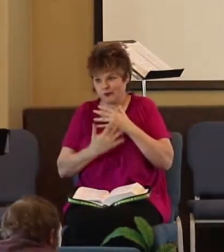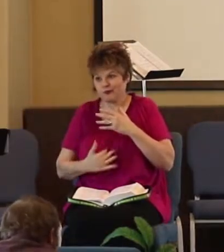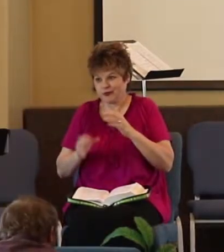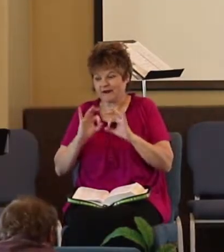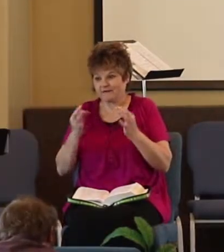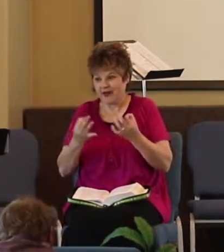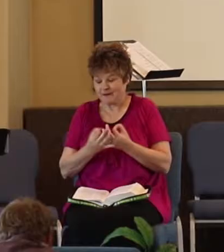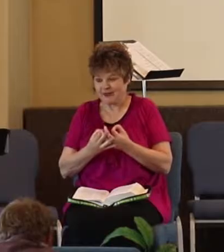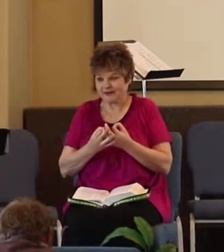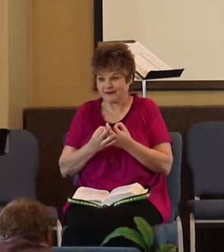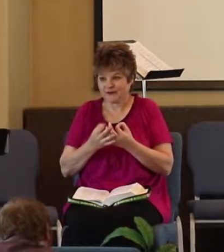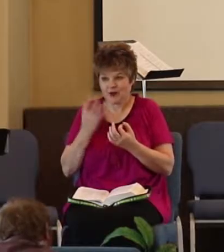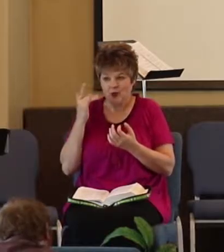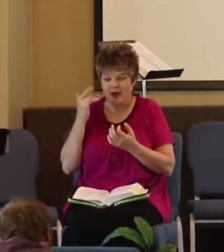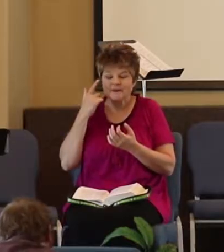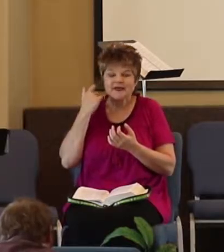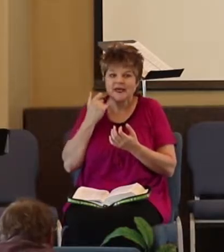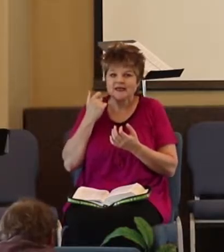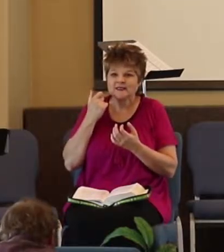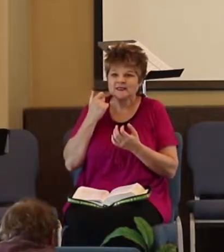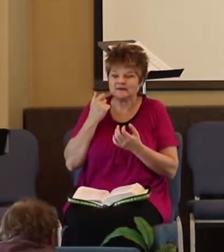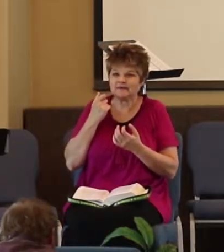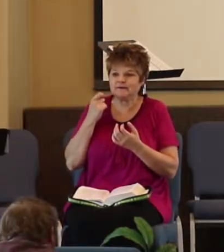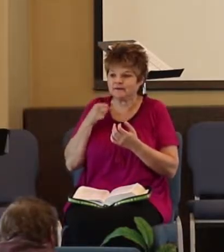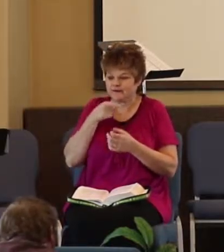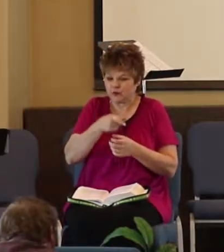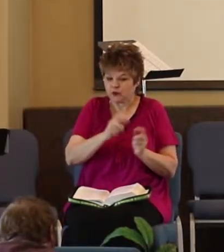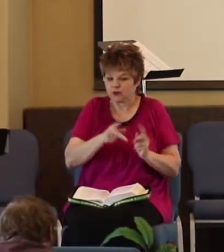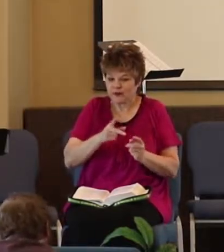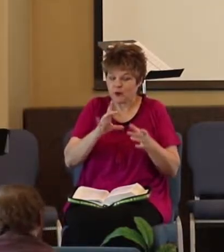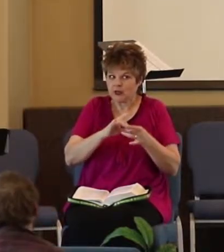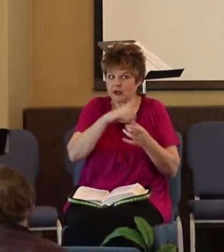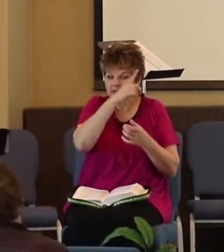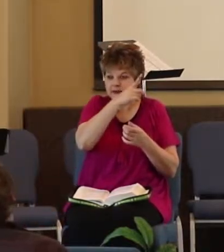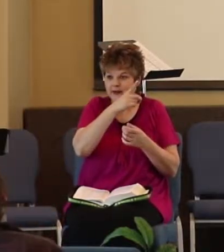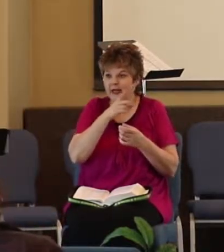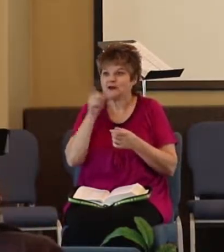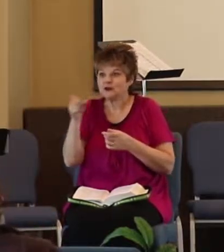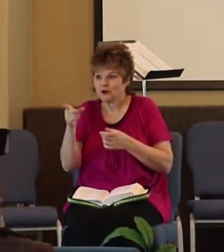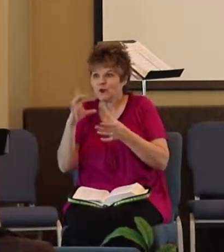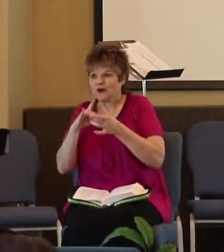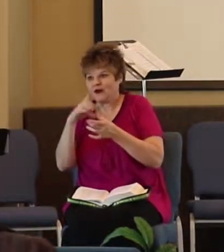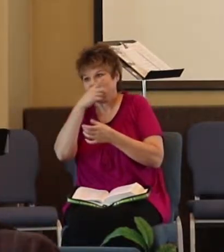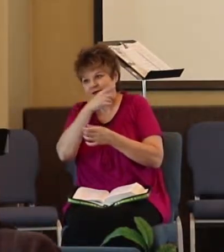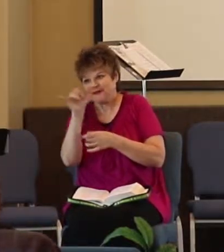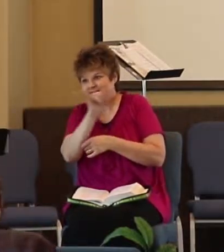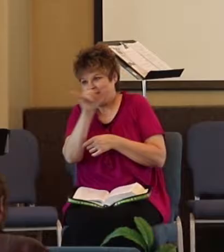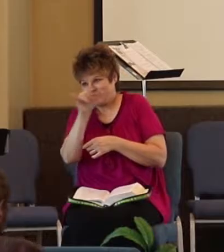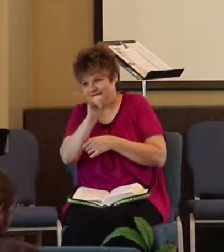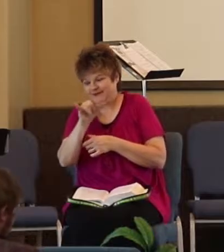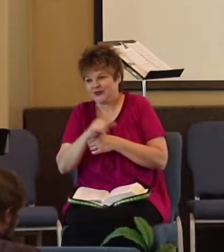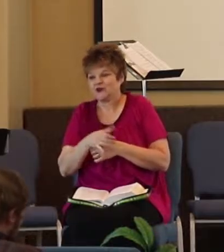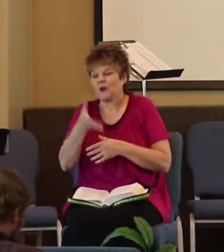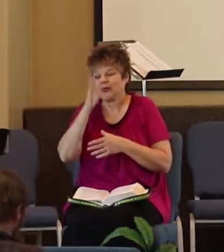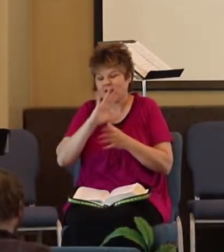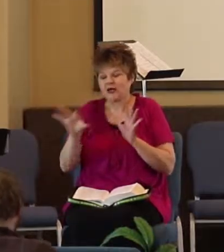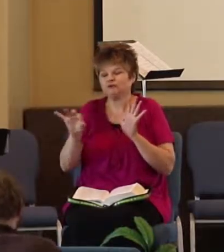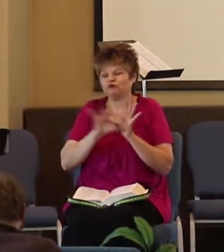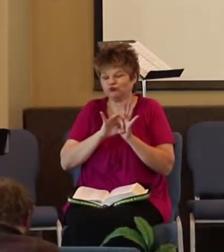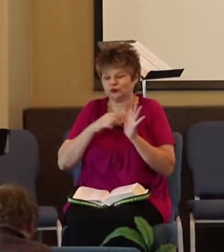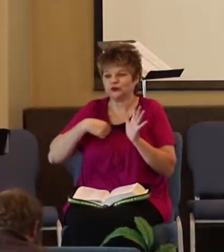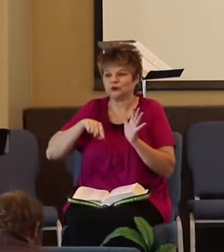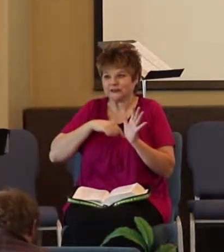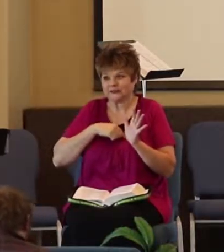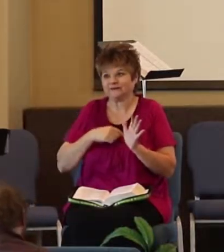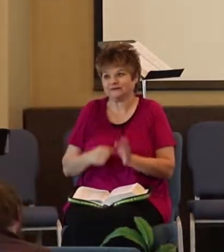they are mine, just like you are mine, and you are part of that family. And so God chose us.